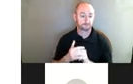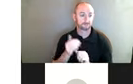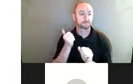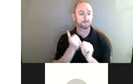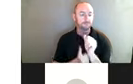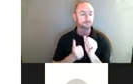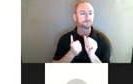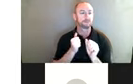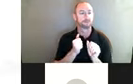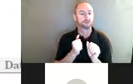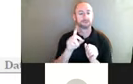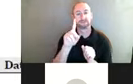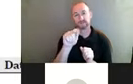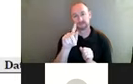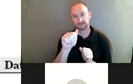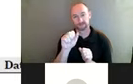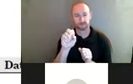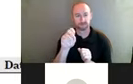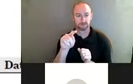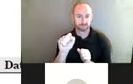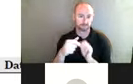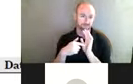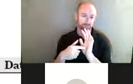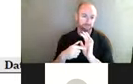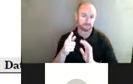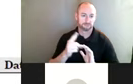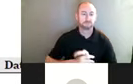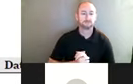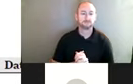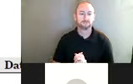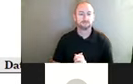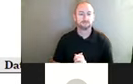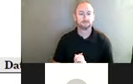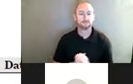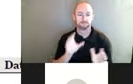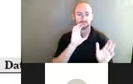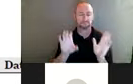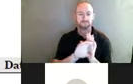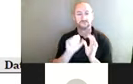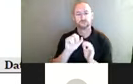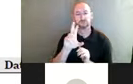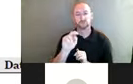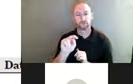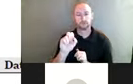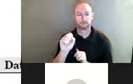of these different data sets, so this is a screenshot of one of